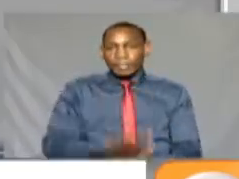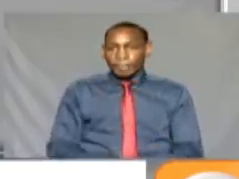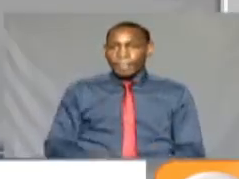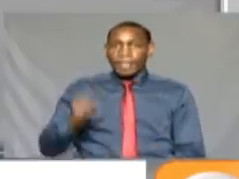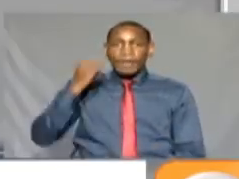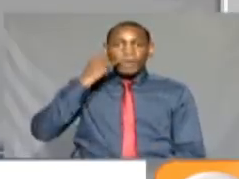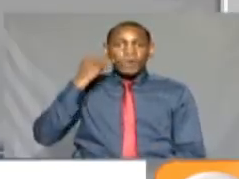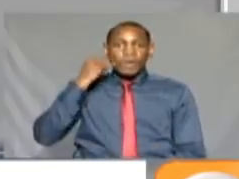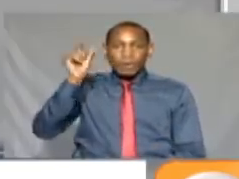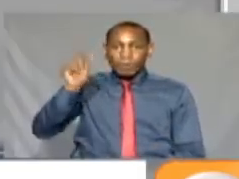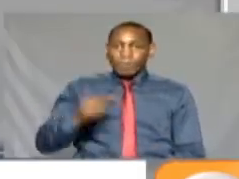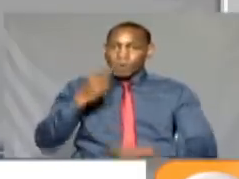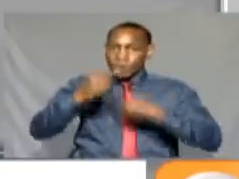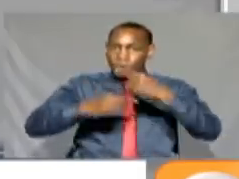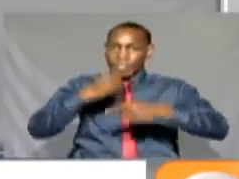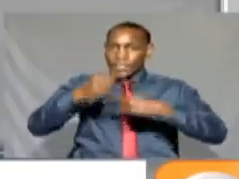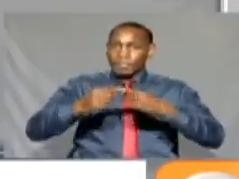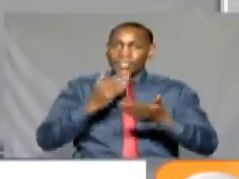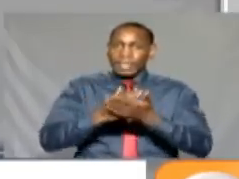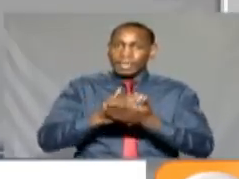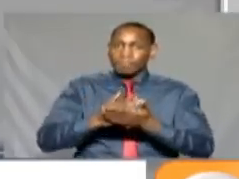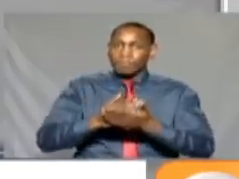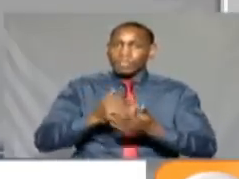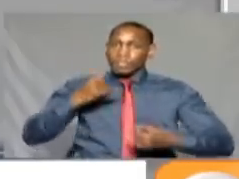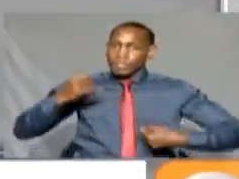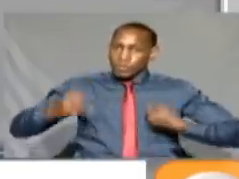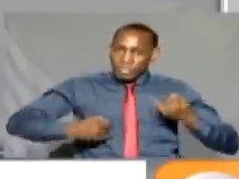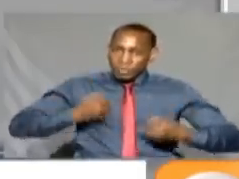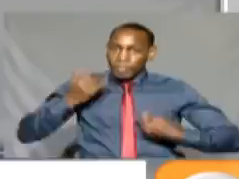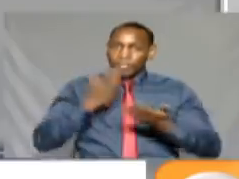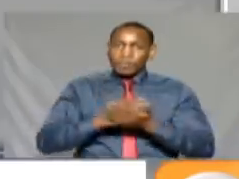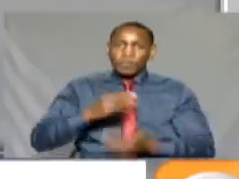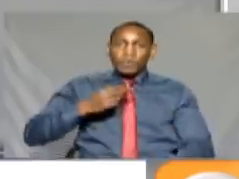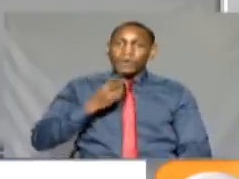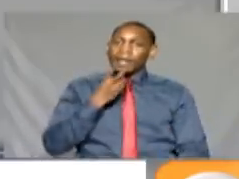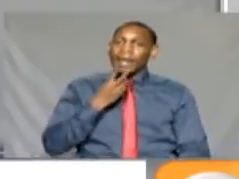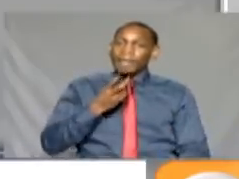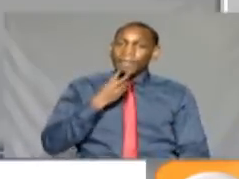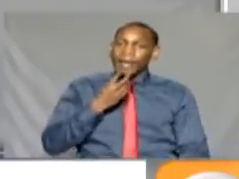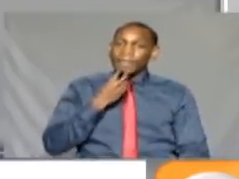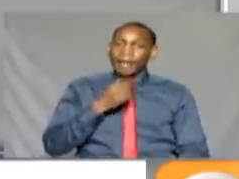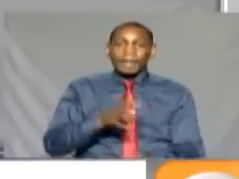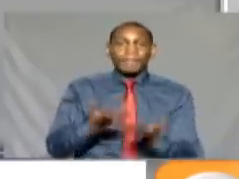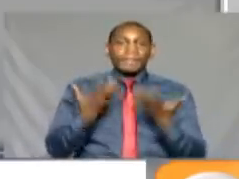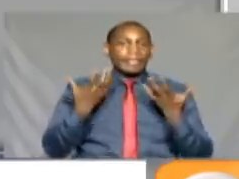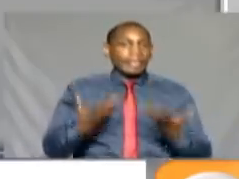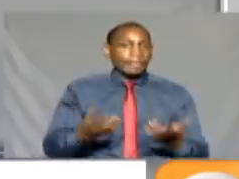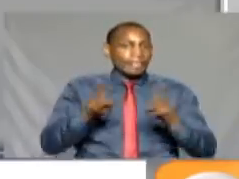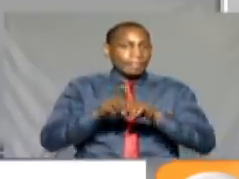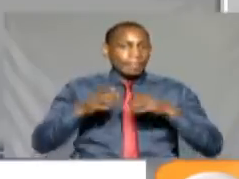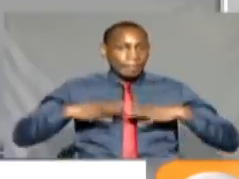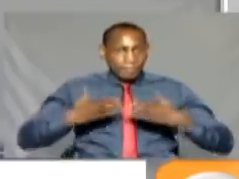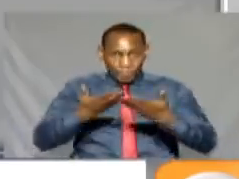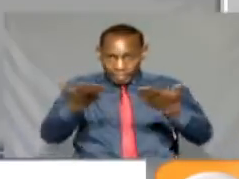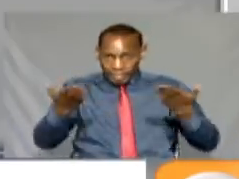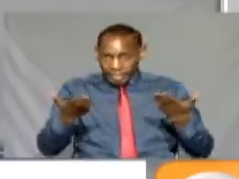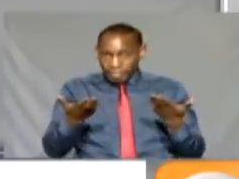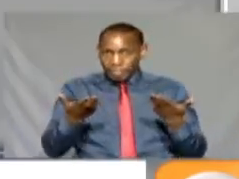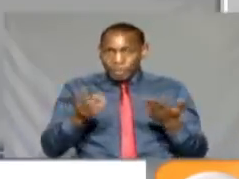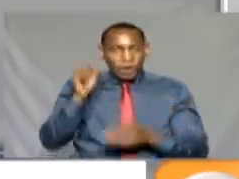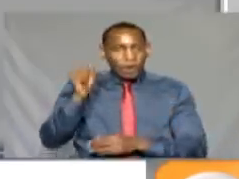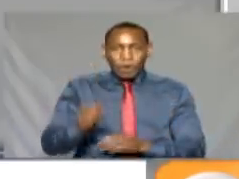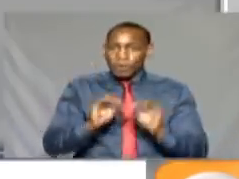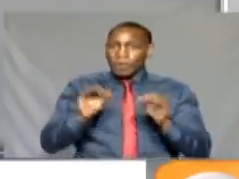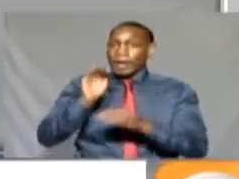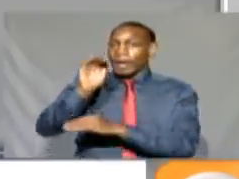says, "Long live the times when comedy was comedy, and I could laugh my lungs out. And these guys are not getting old.